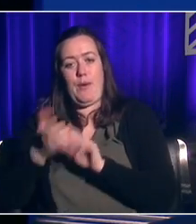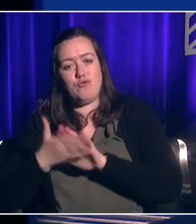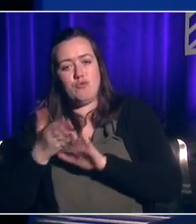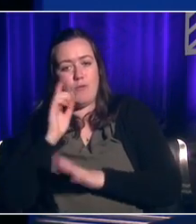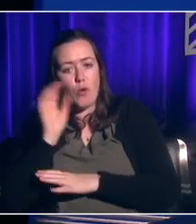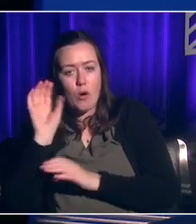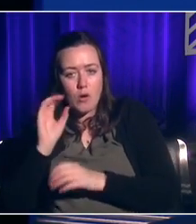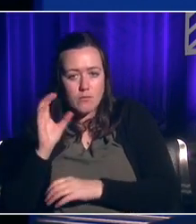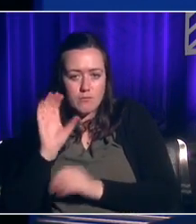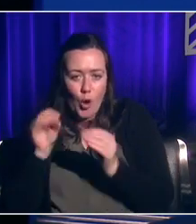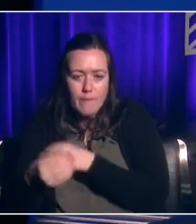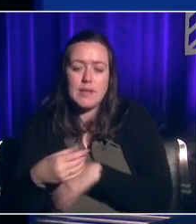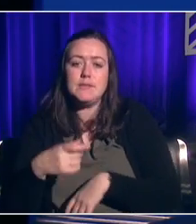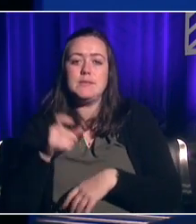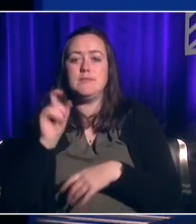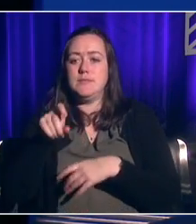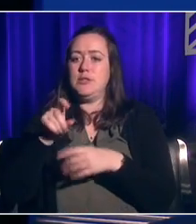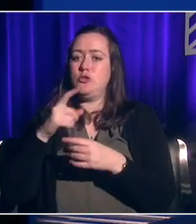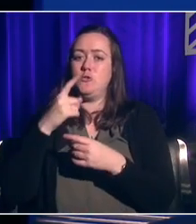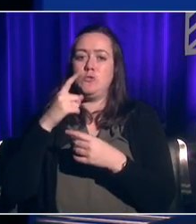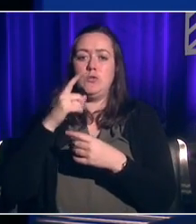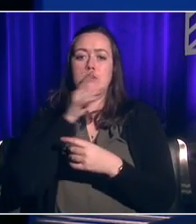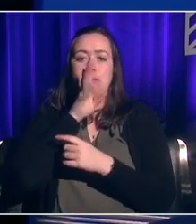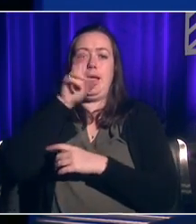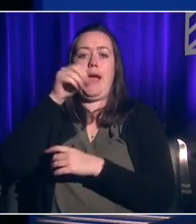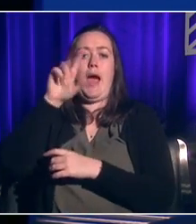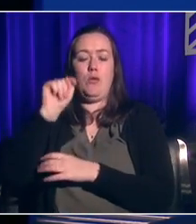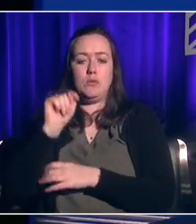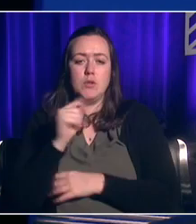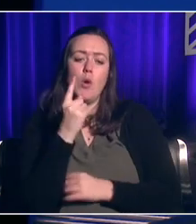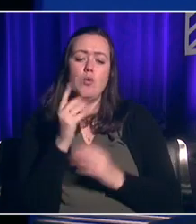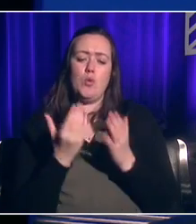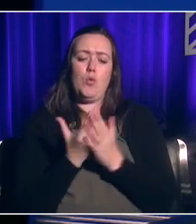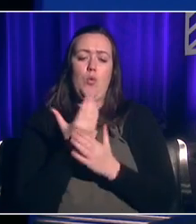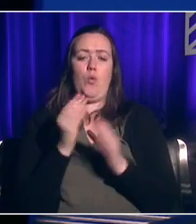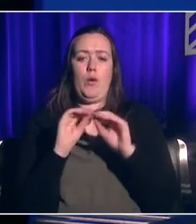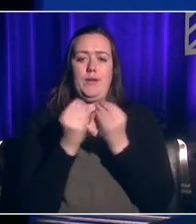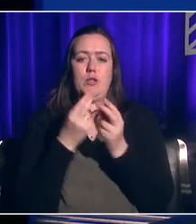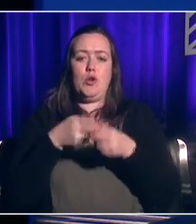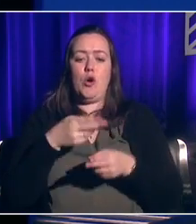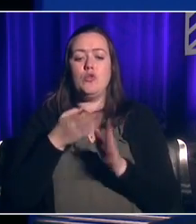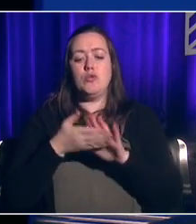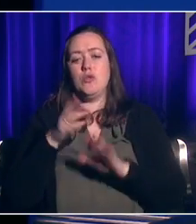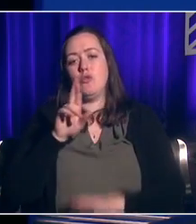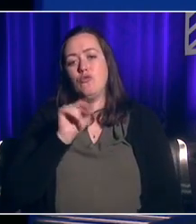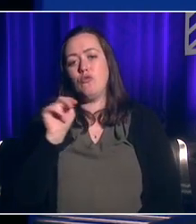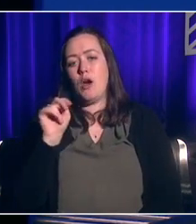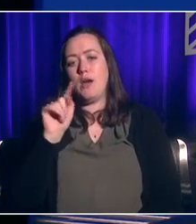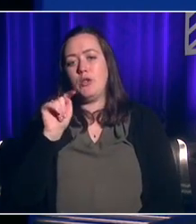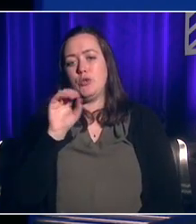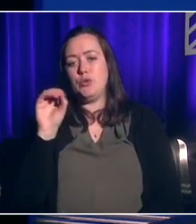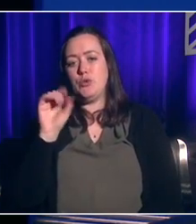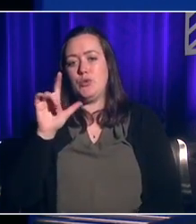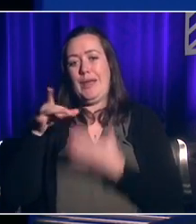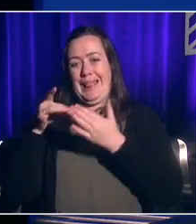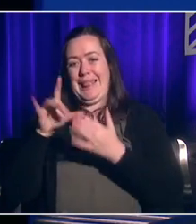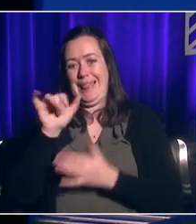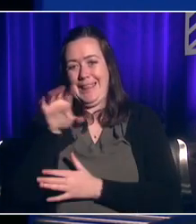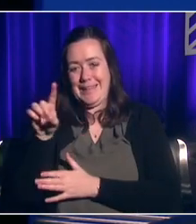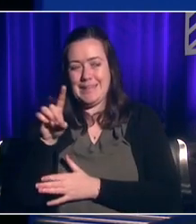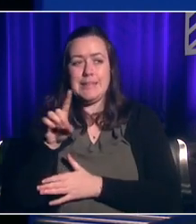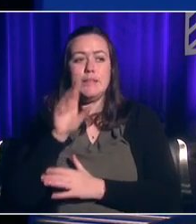office. There's a new organization called Run to Lead, and it's for specifically targeting young people